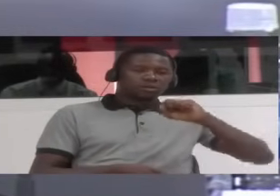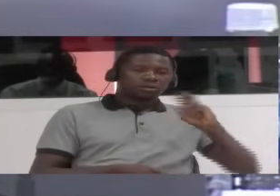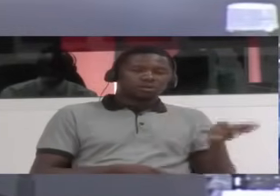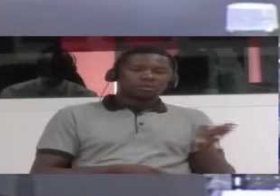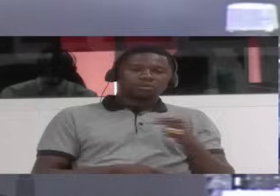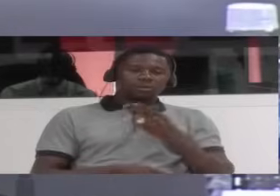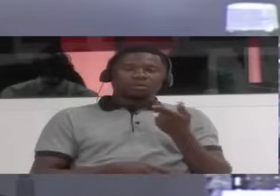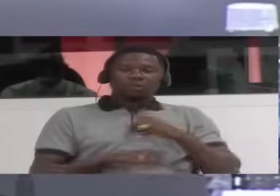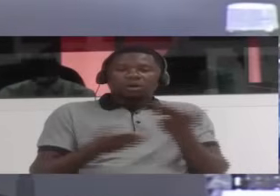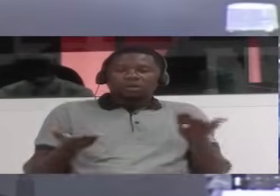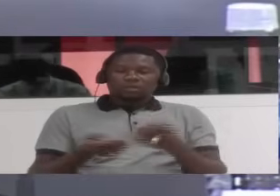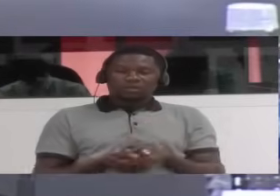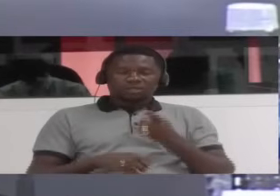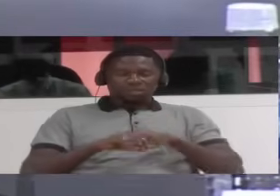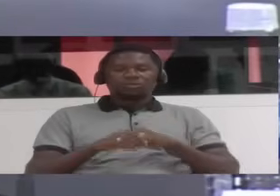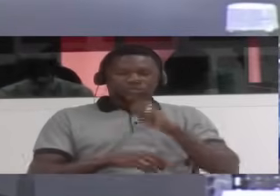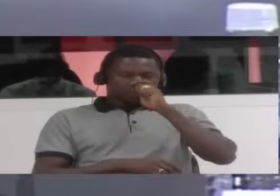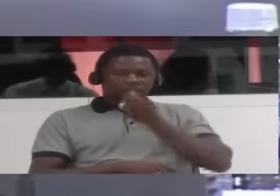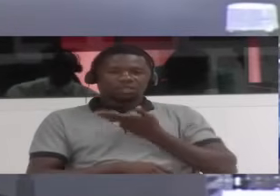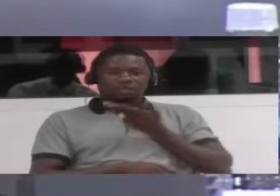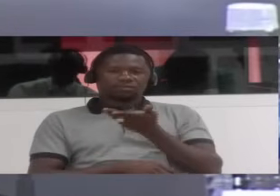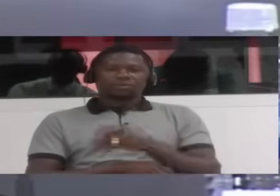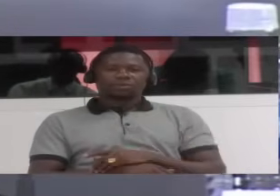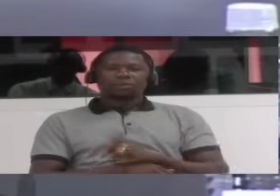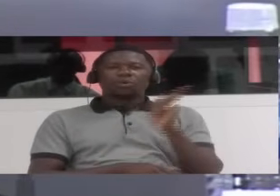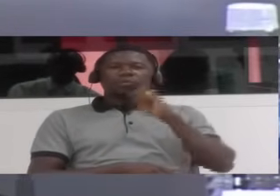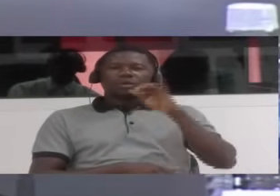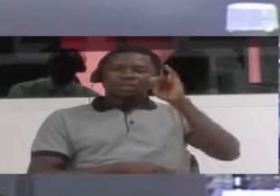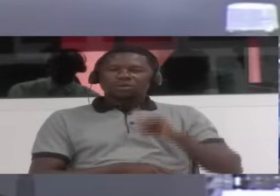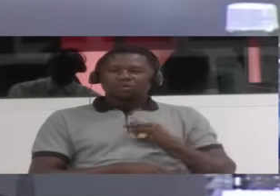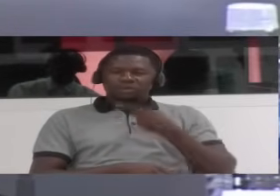dead. So what year was this?